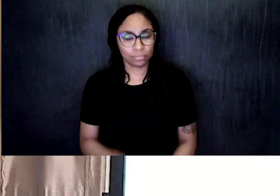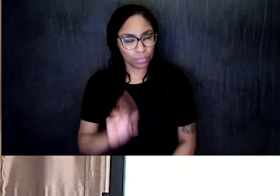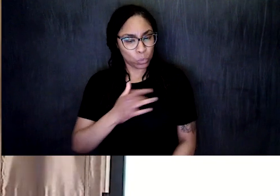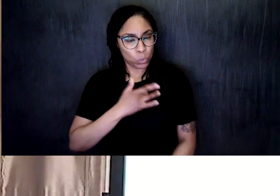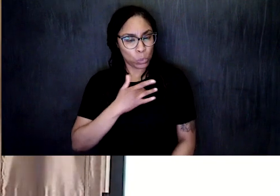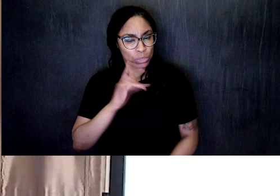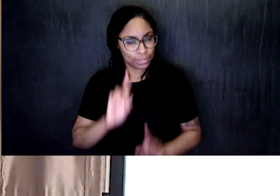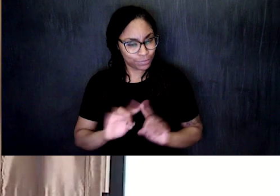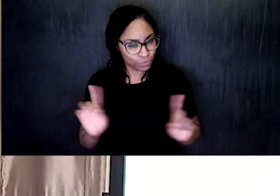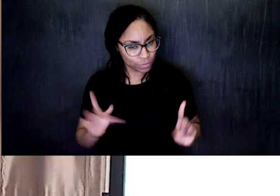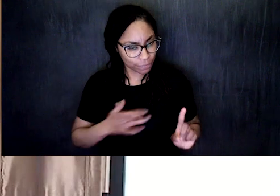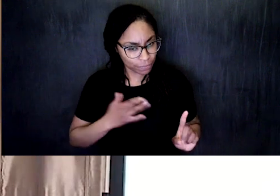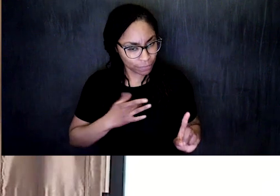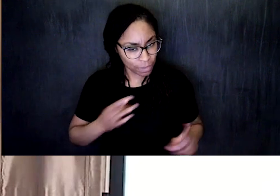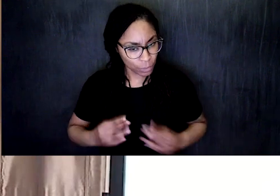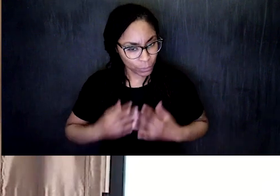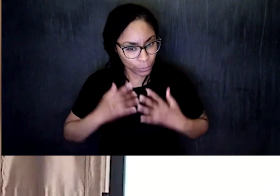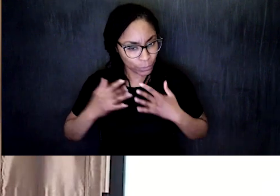You notice a difference.